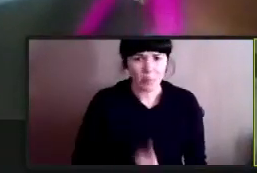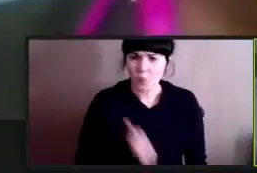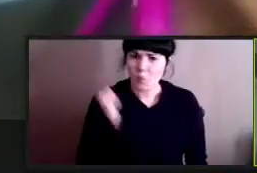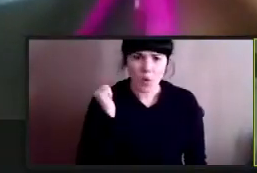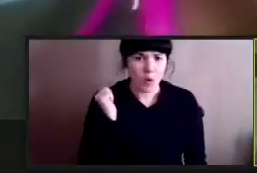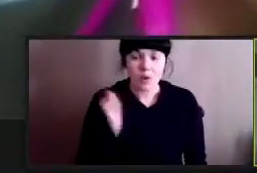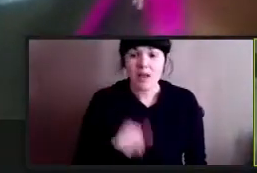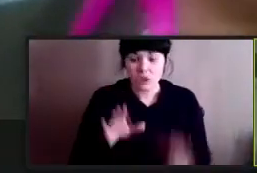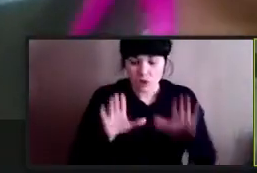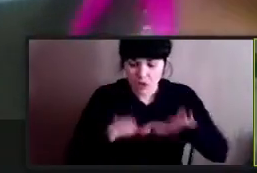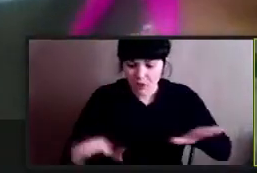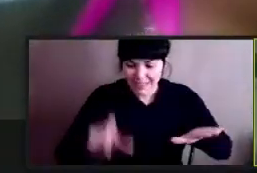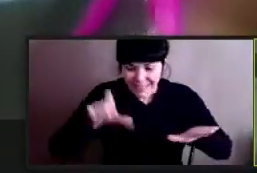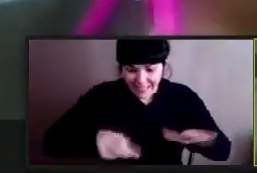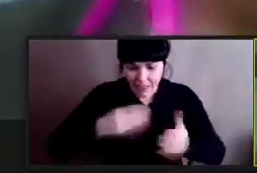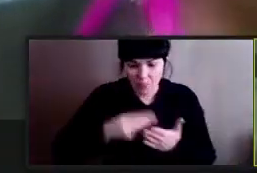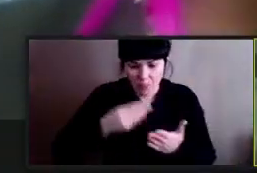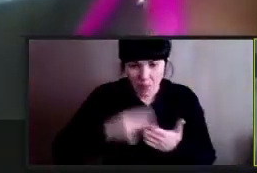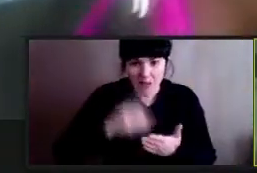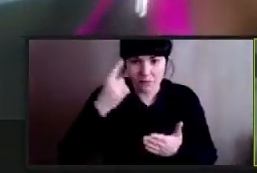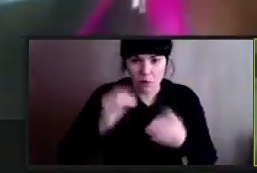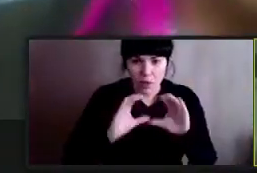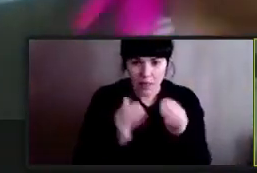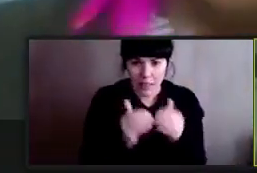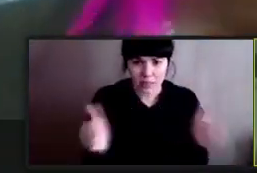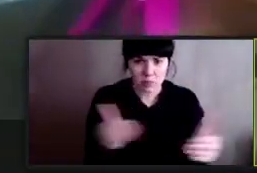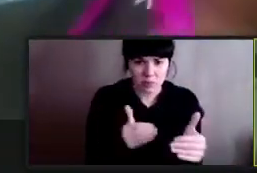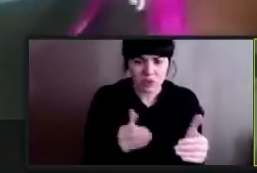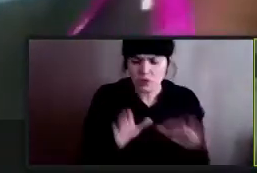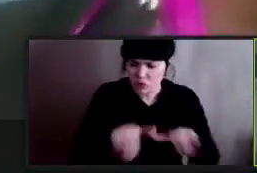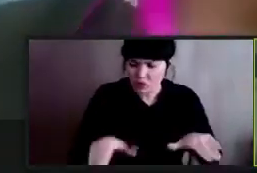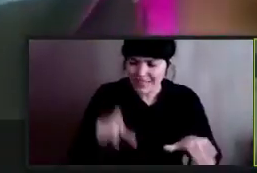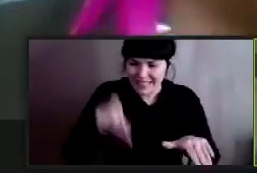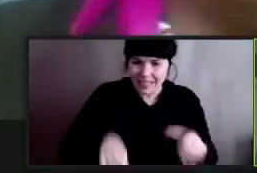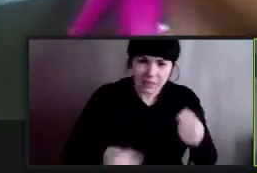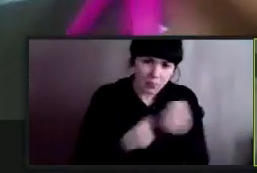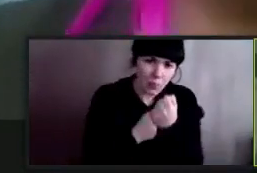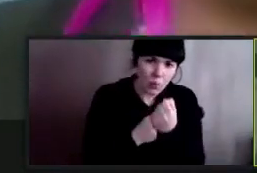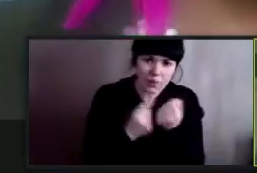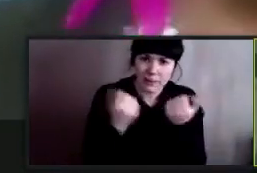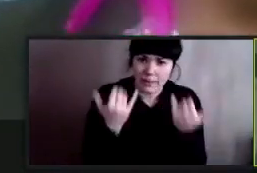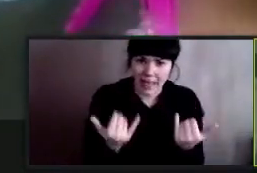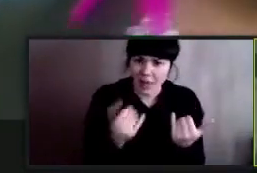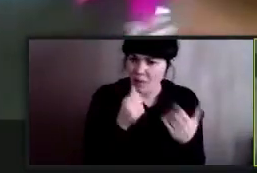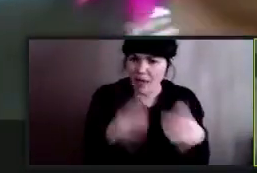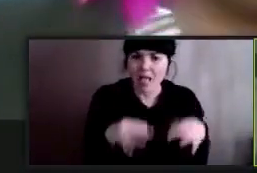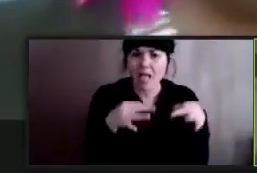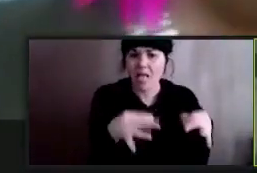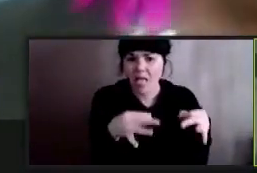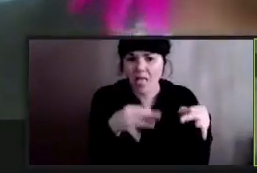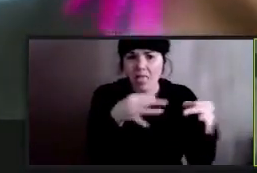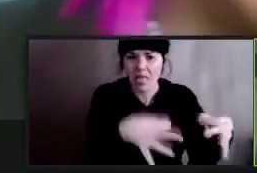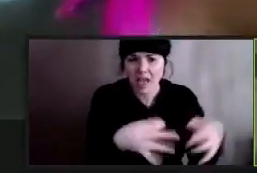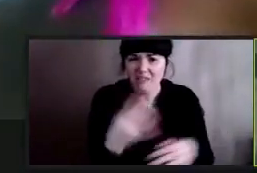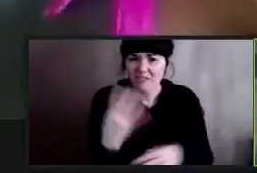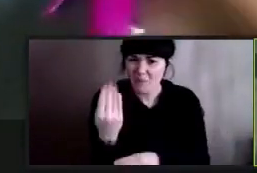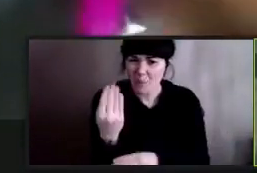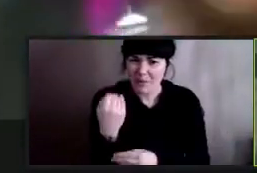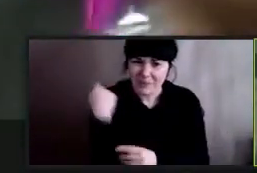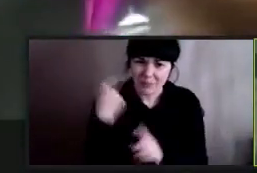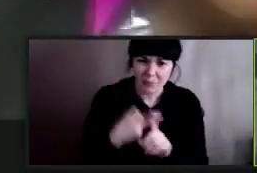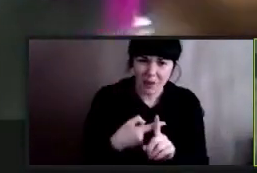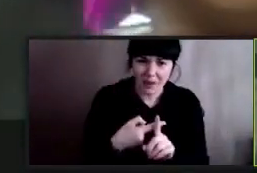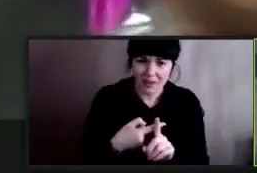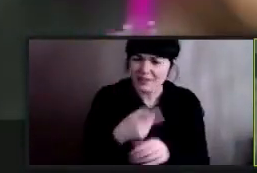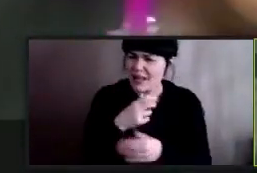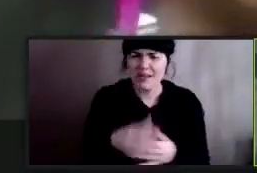in the classrooms. They need the supports now. They don't need to wait 14 months. And quit playing this game of chicken,